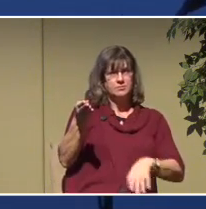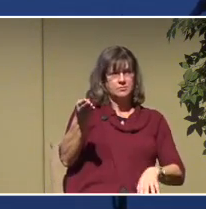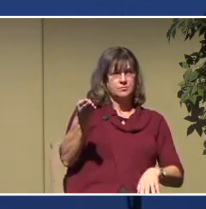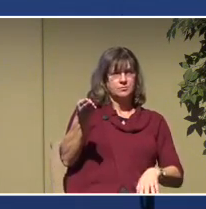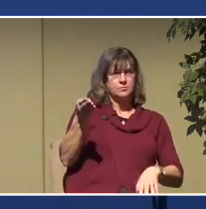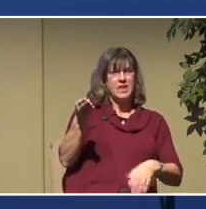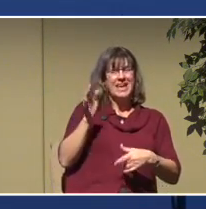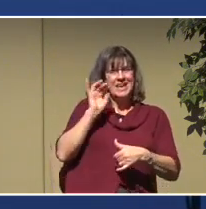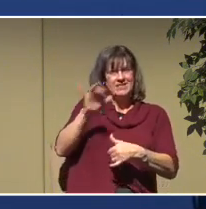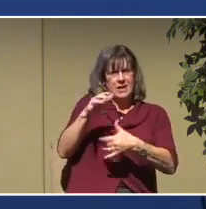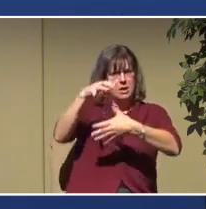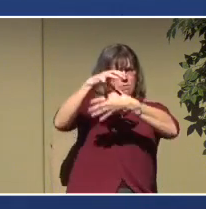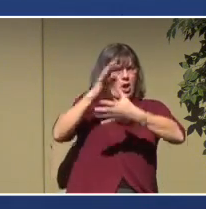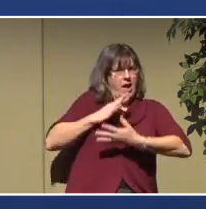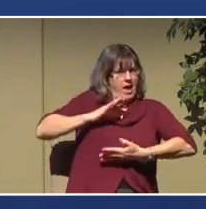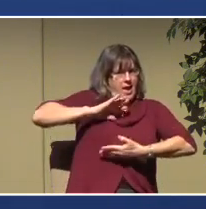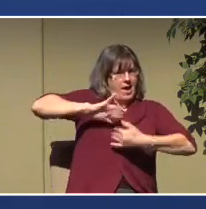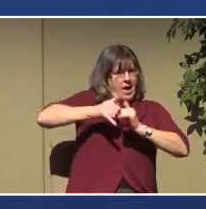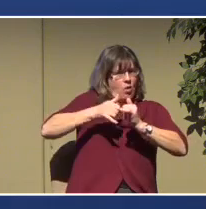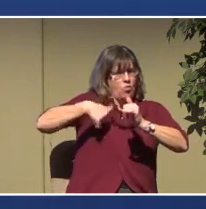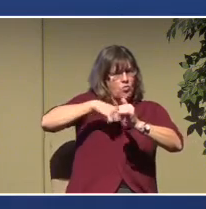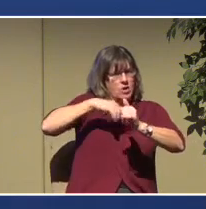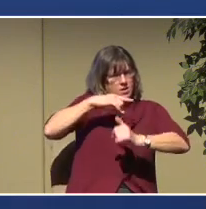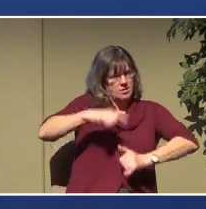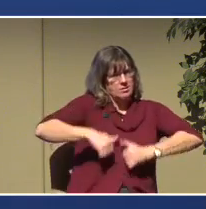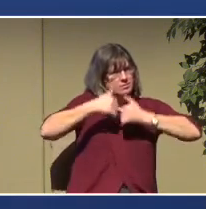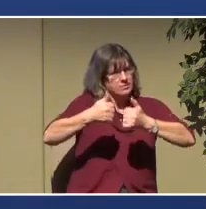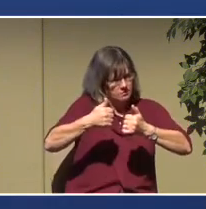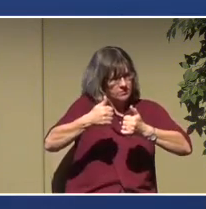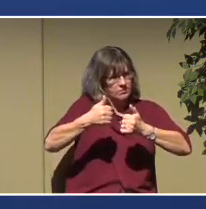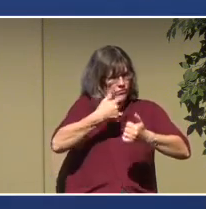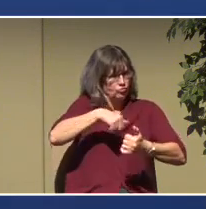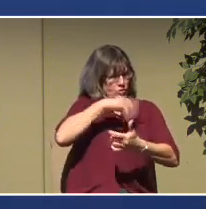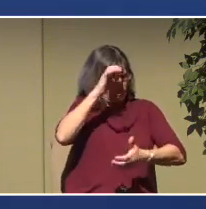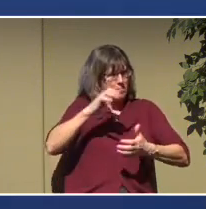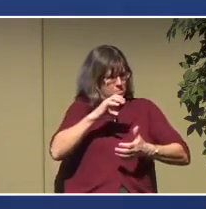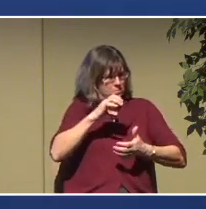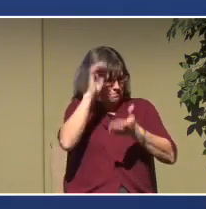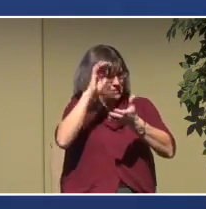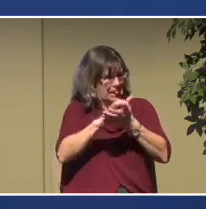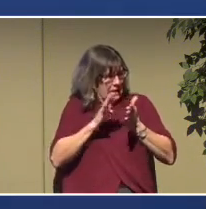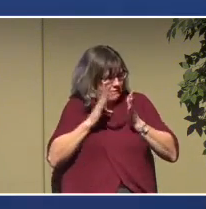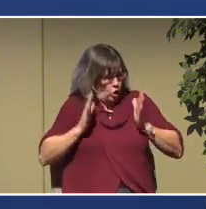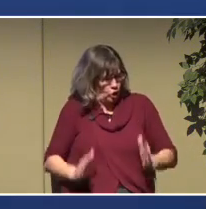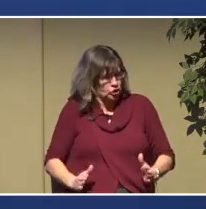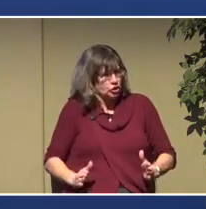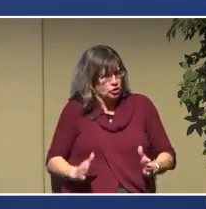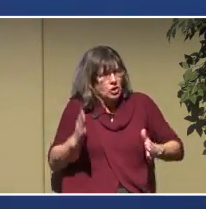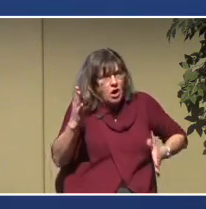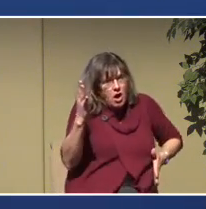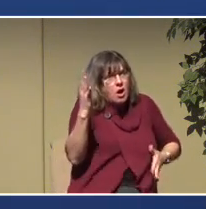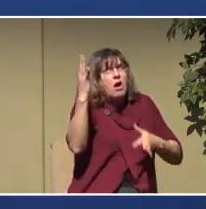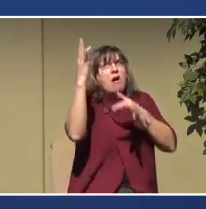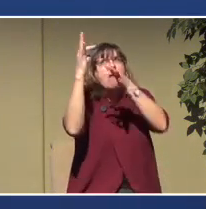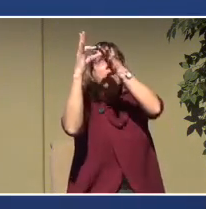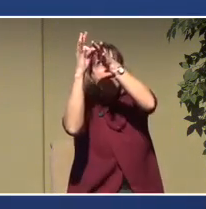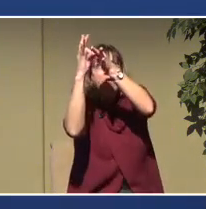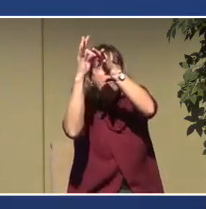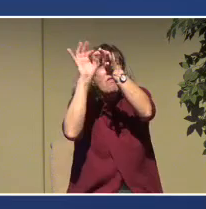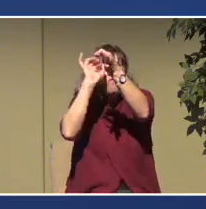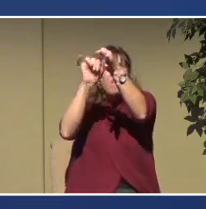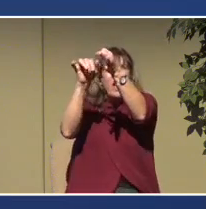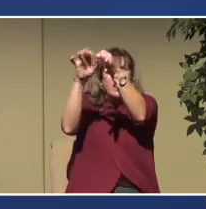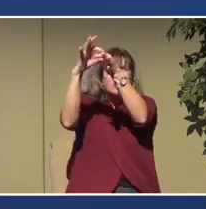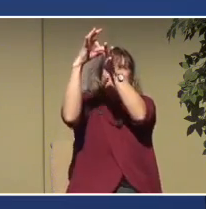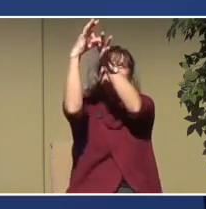believers. We said that too, but it bears saying again. That relationship is the key to who